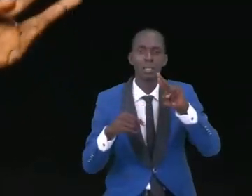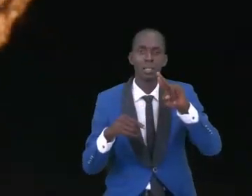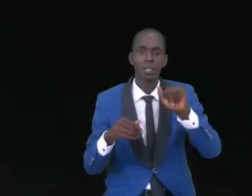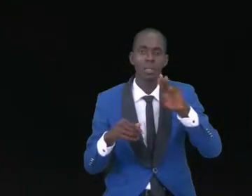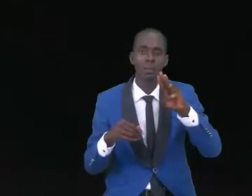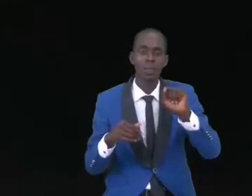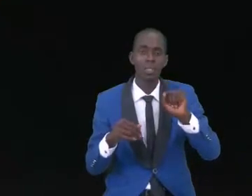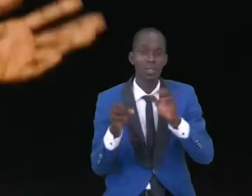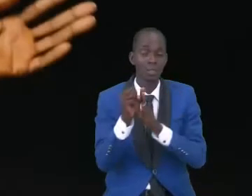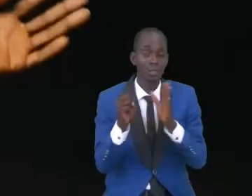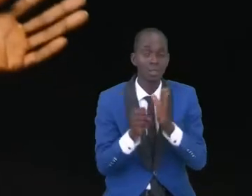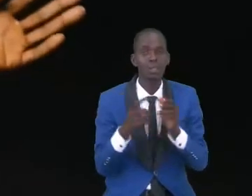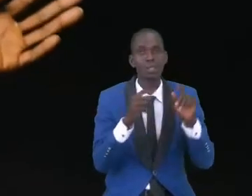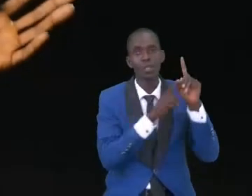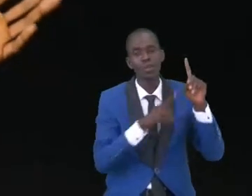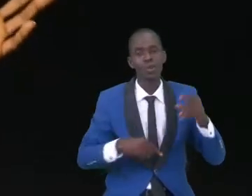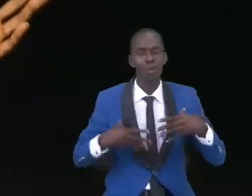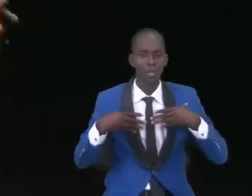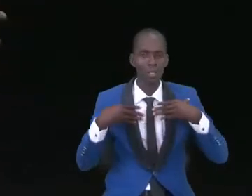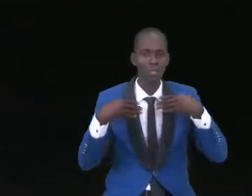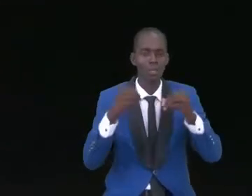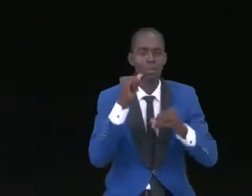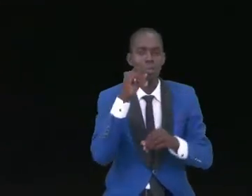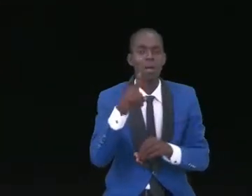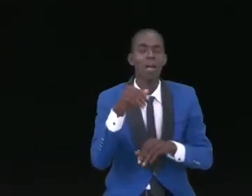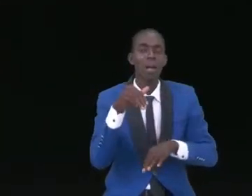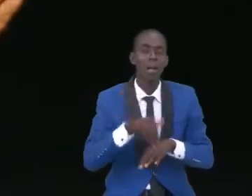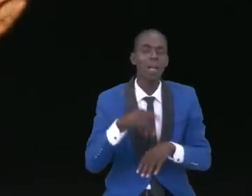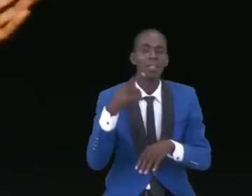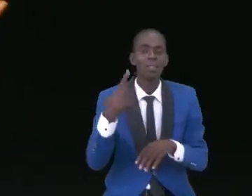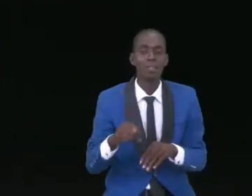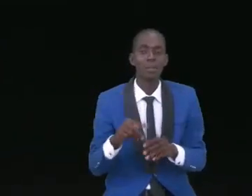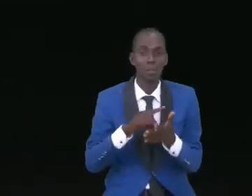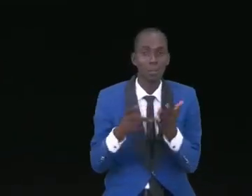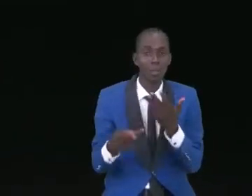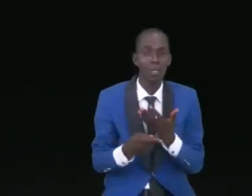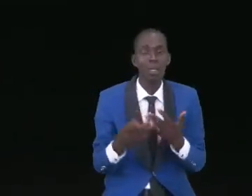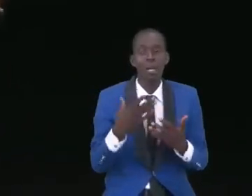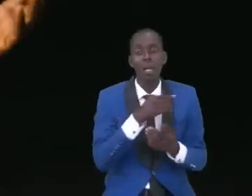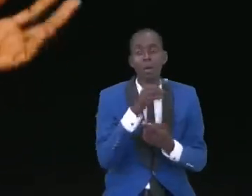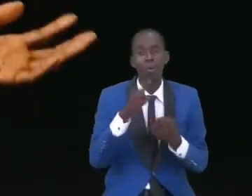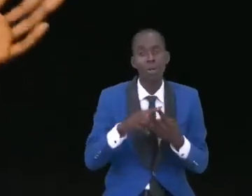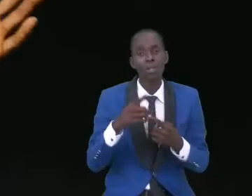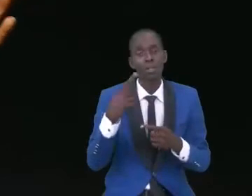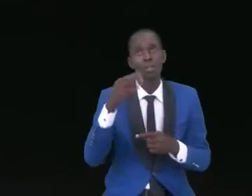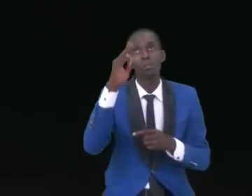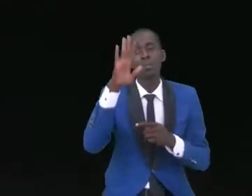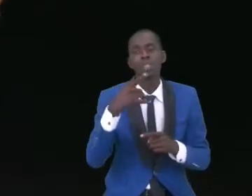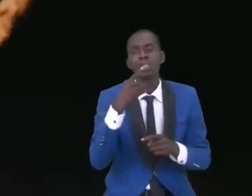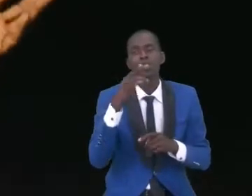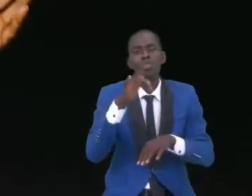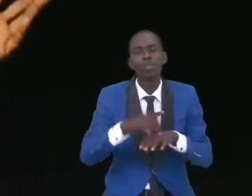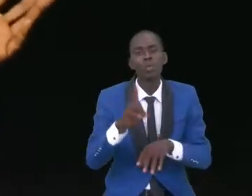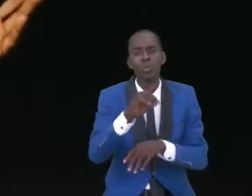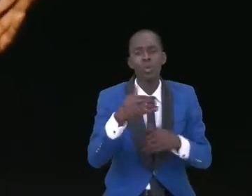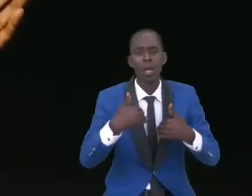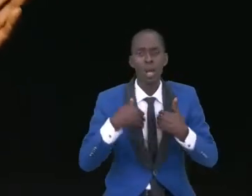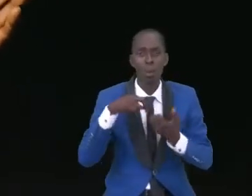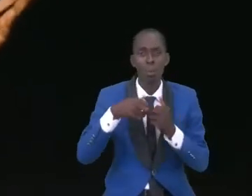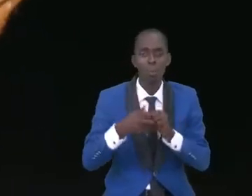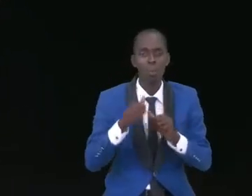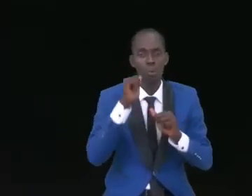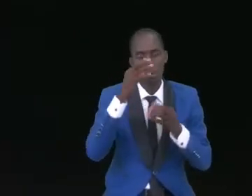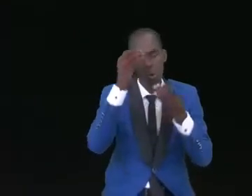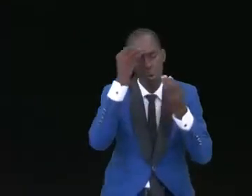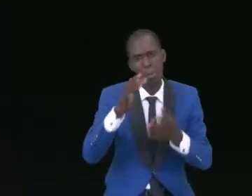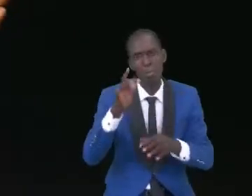Pastor W.F. Fumi, as he prayed and said that everybody should put their hands where they are having problems, and I put my hand there,